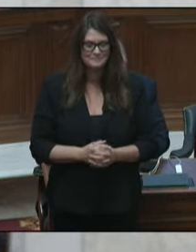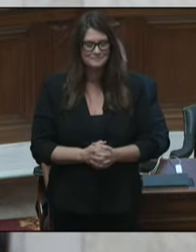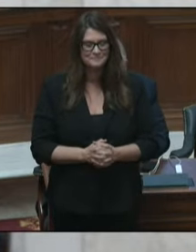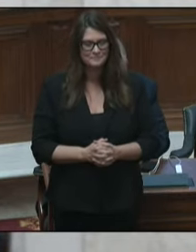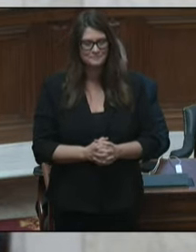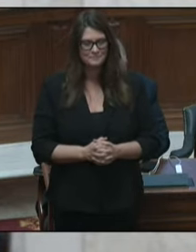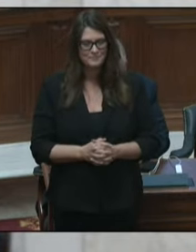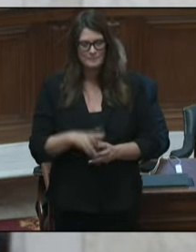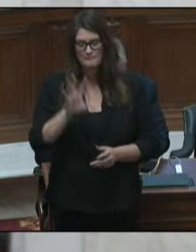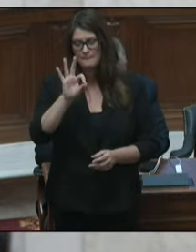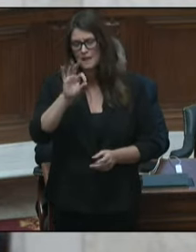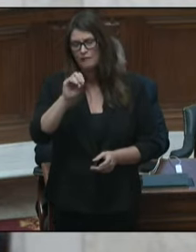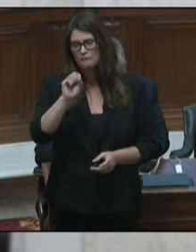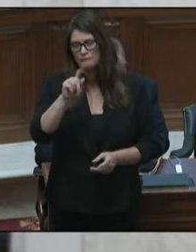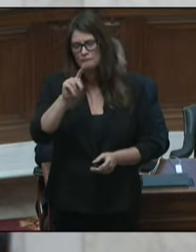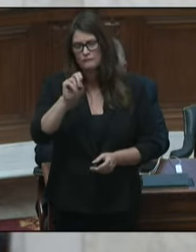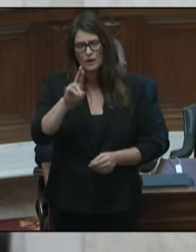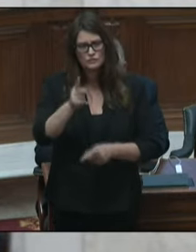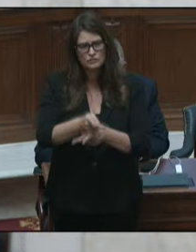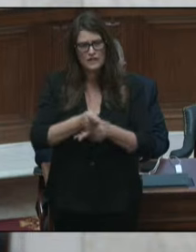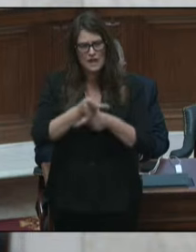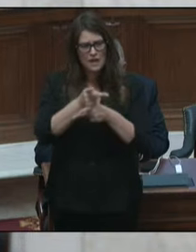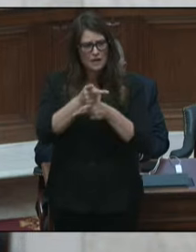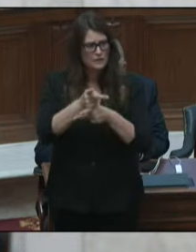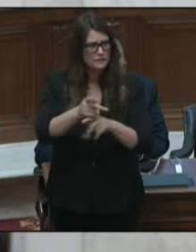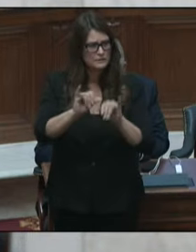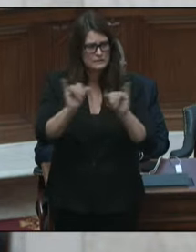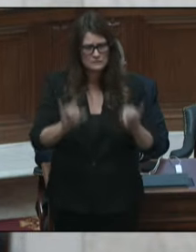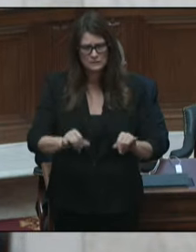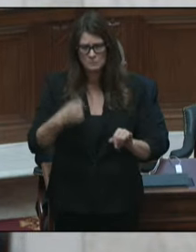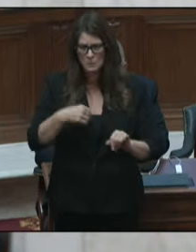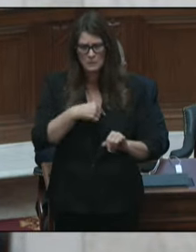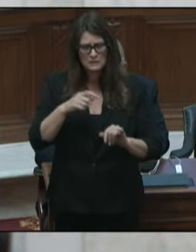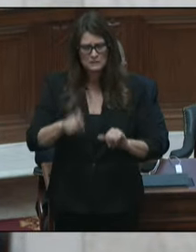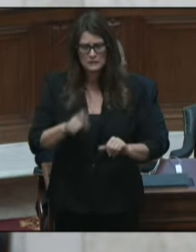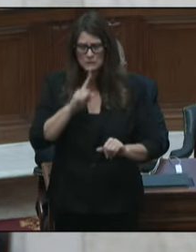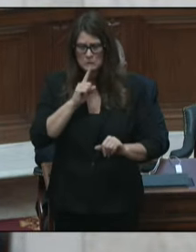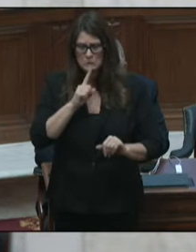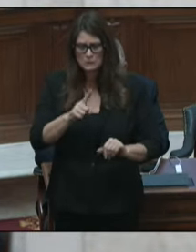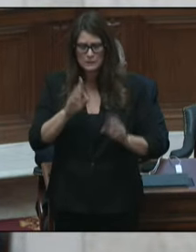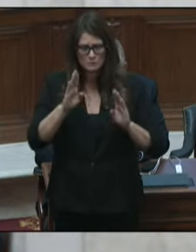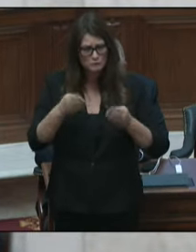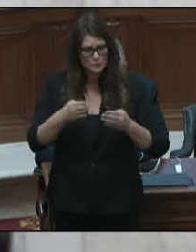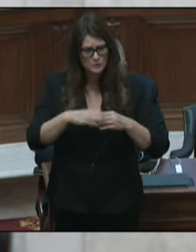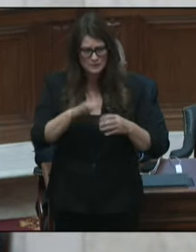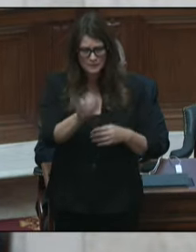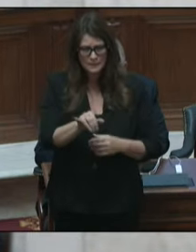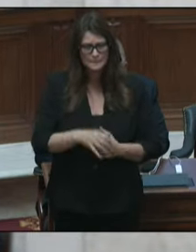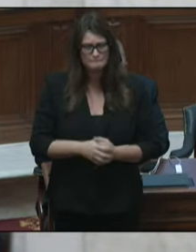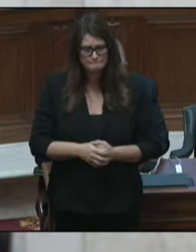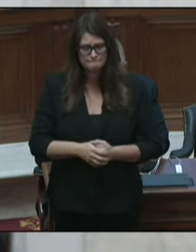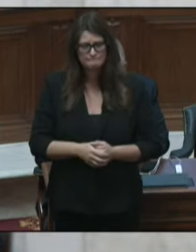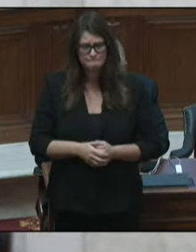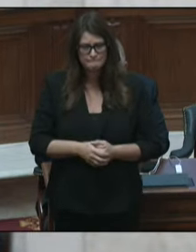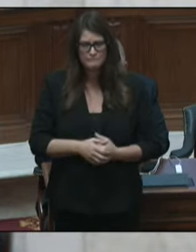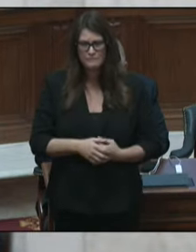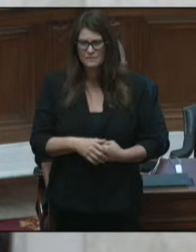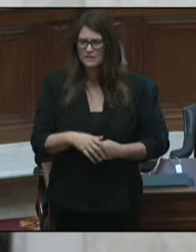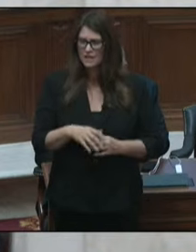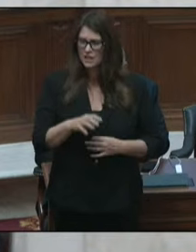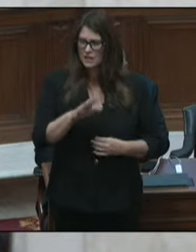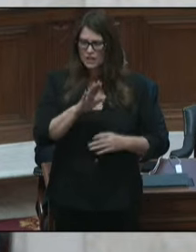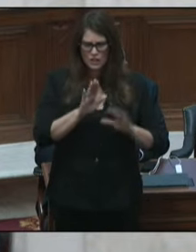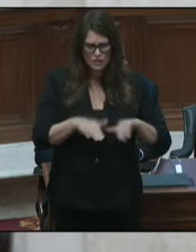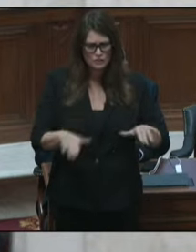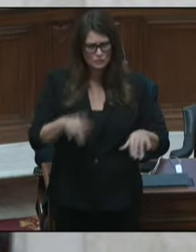You know, our foster care system needs us to continue to step up, doesn't it? That's all there is to it. The kids need